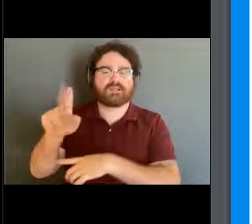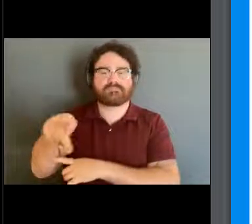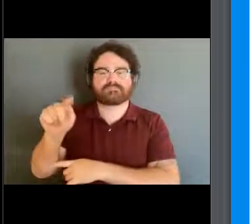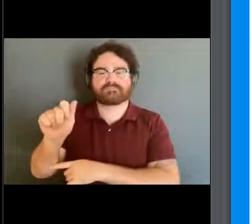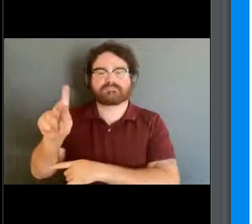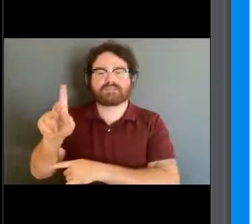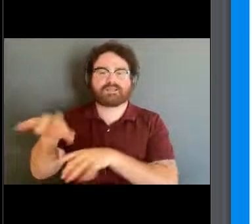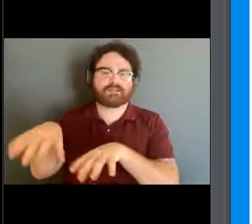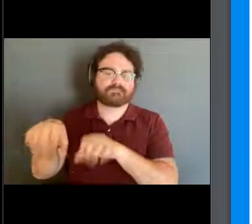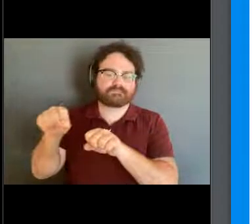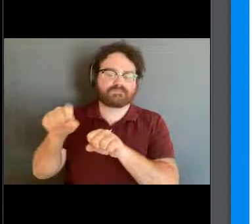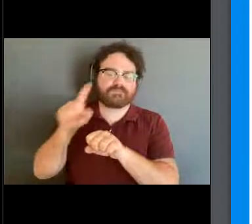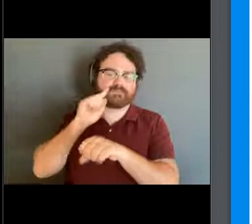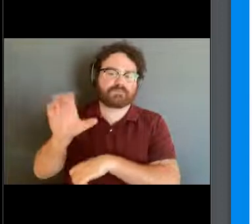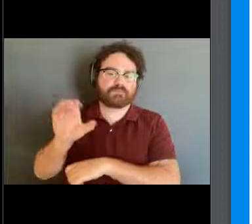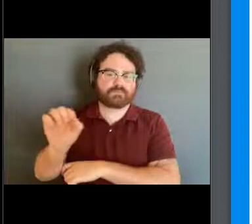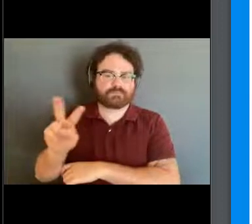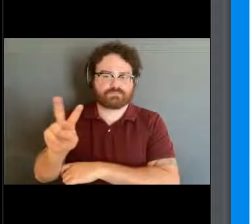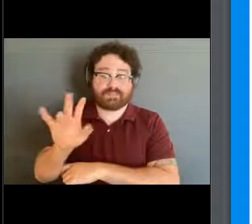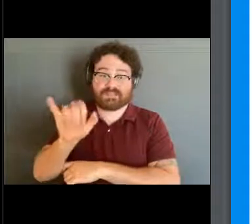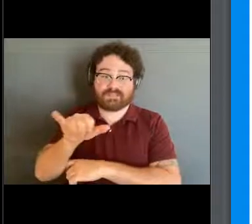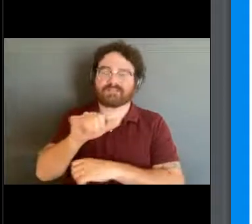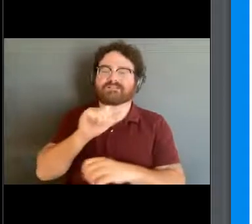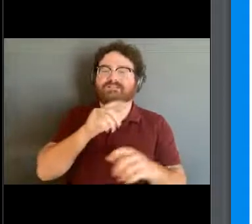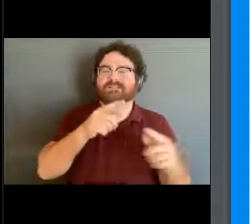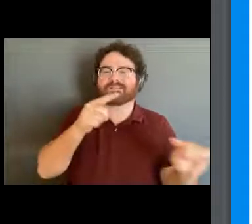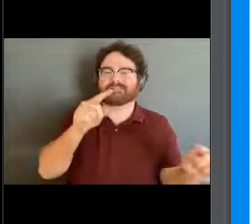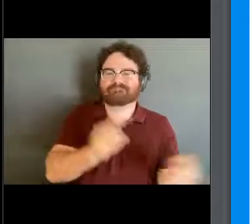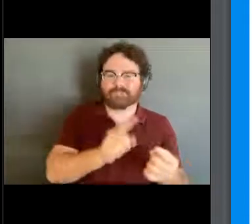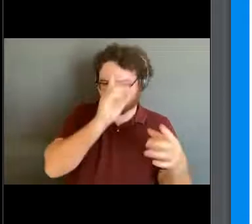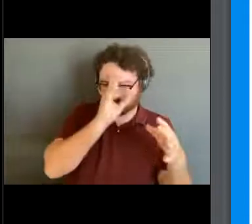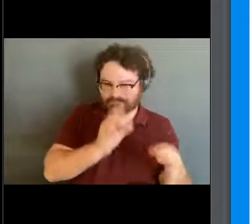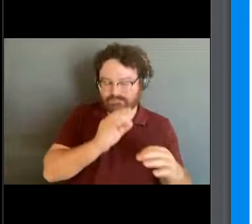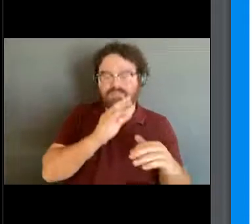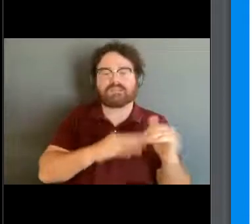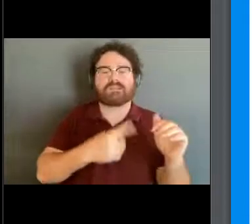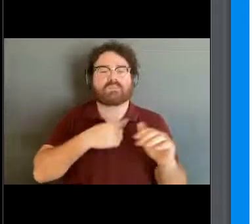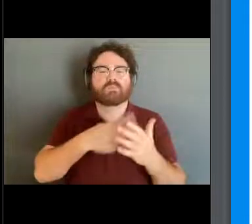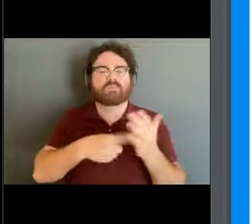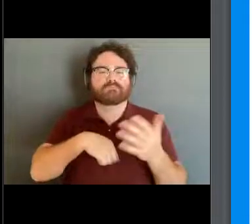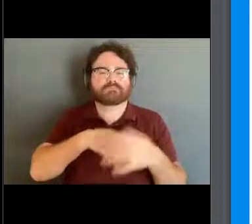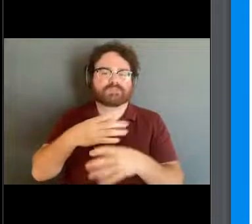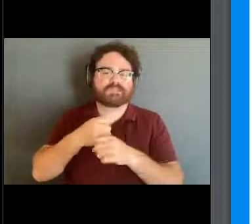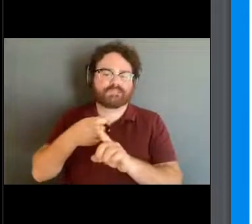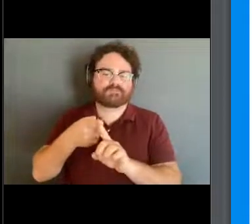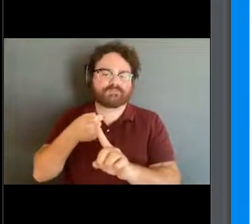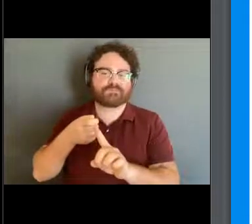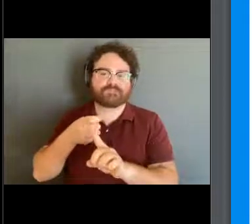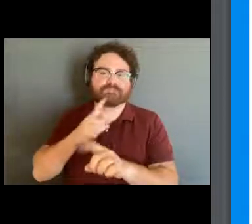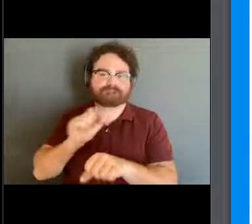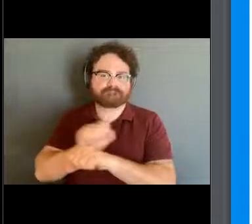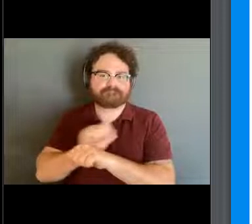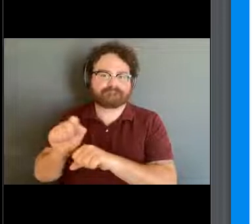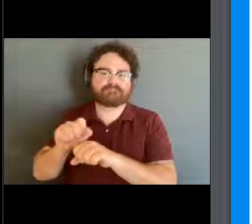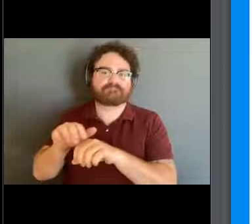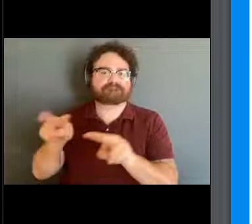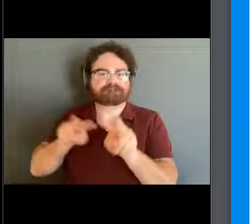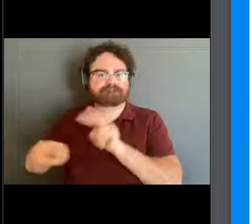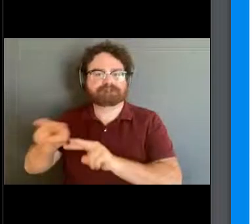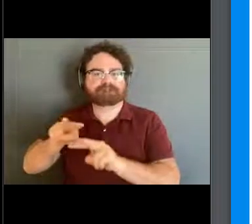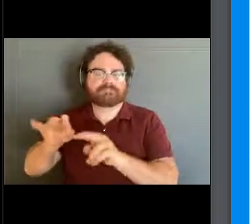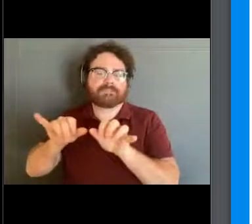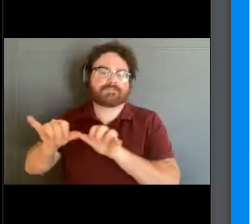lower uncertainty than we get from the surface measurements themselves. This is the red dot in the center here, showing the uptake